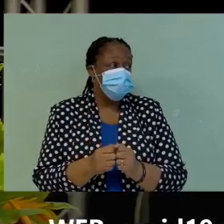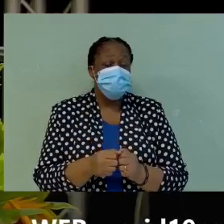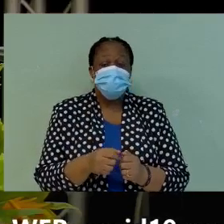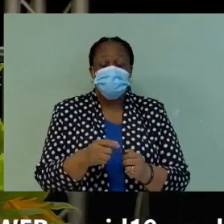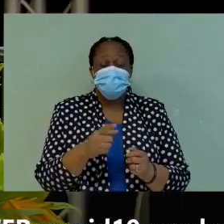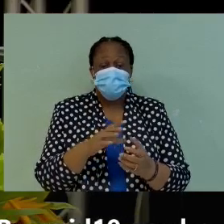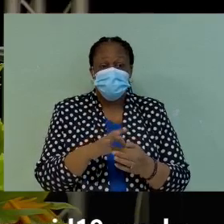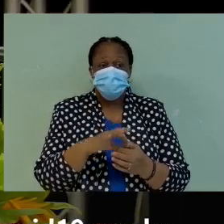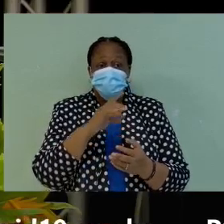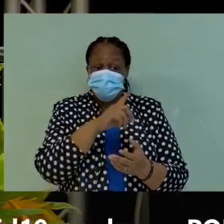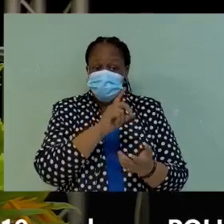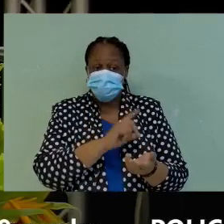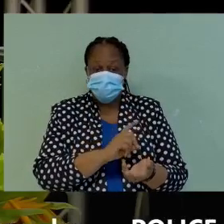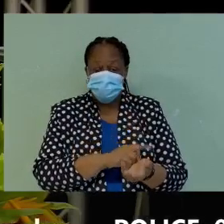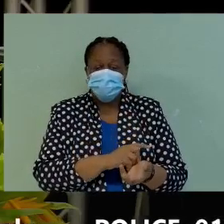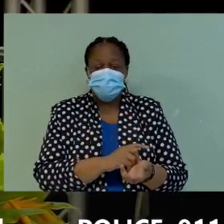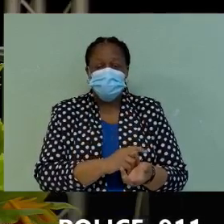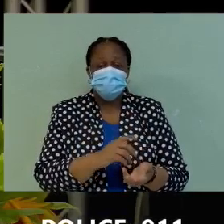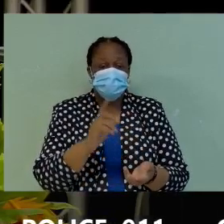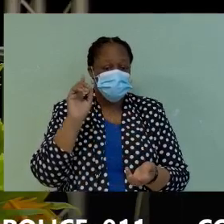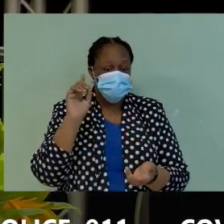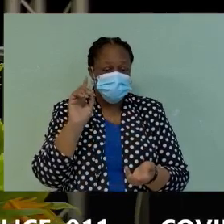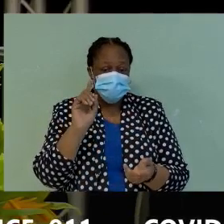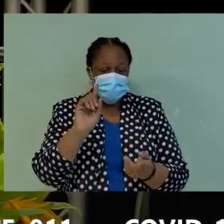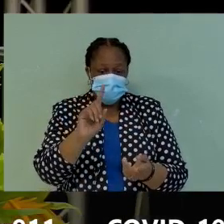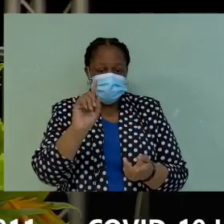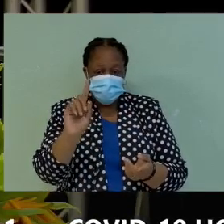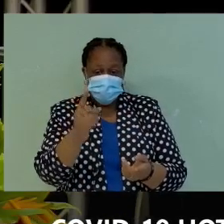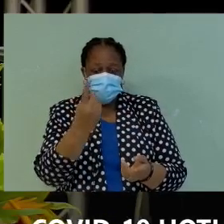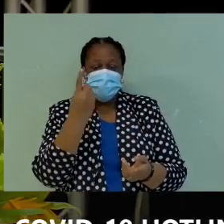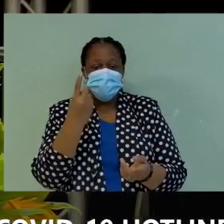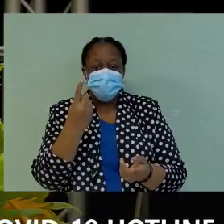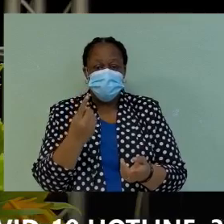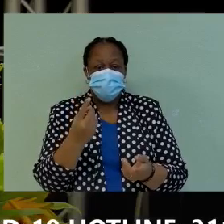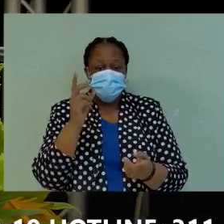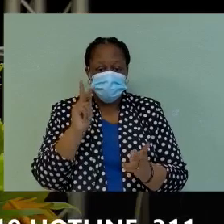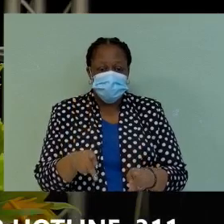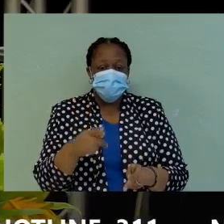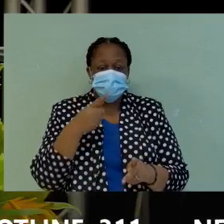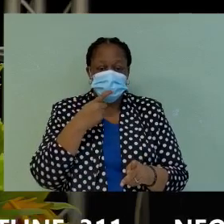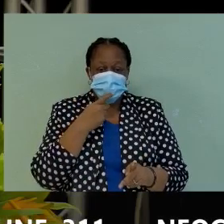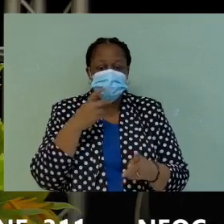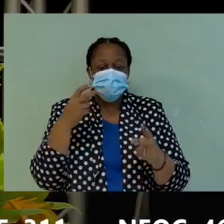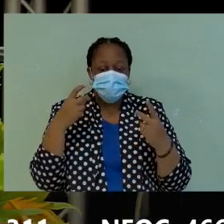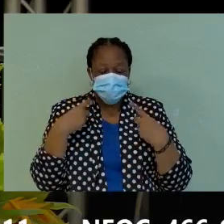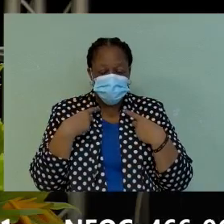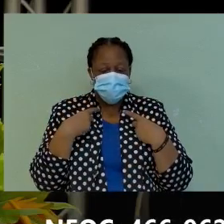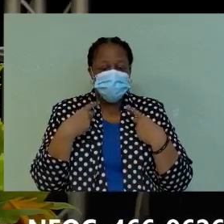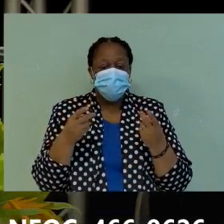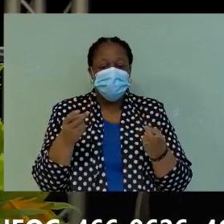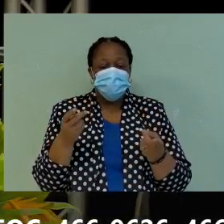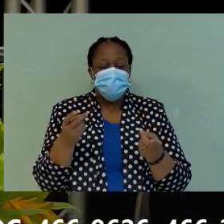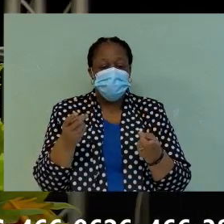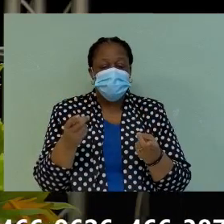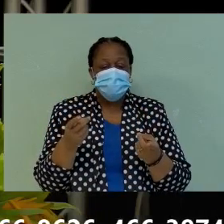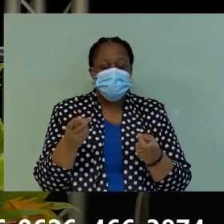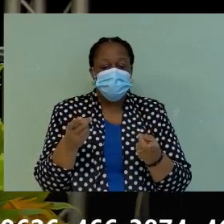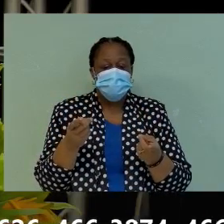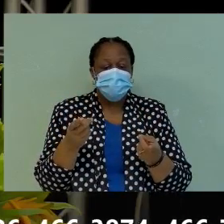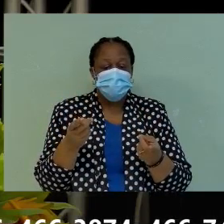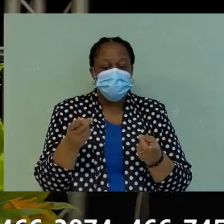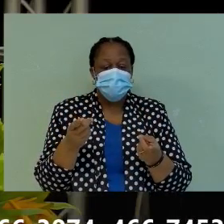index cases of COVID-19. When she shared her ordeal with me, I thought it was important to document